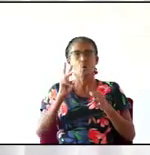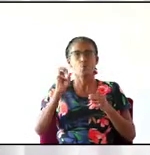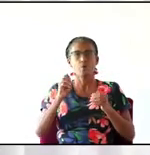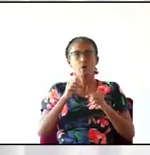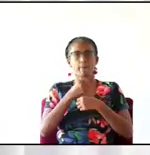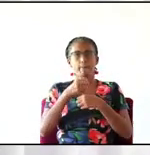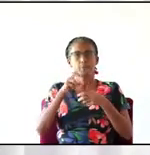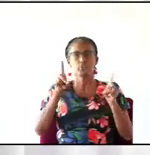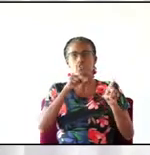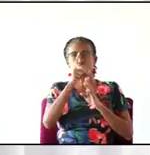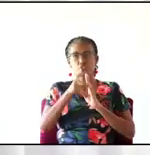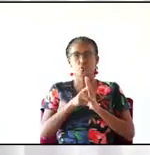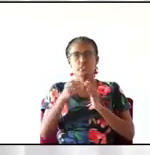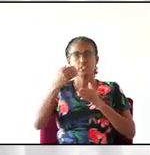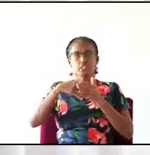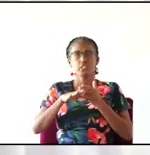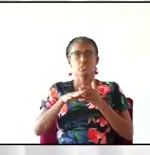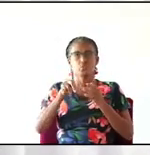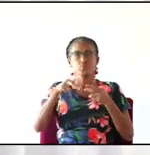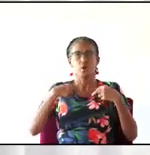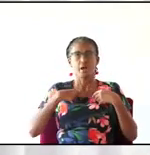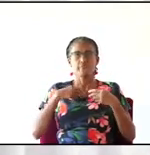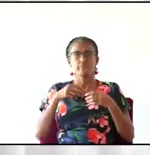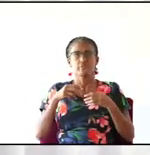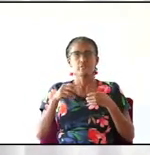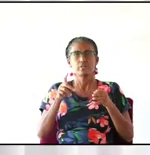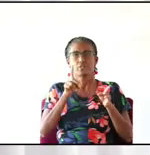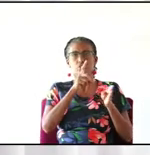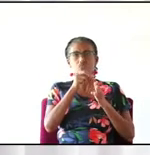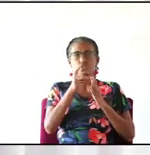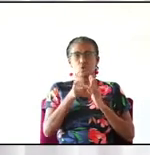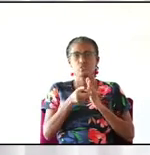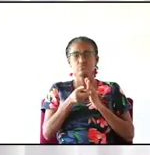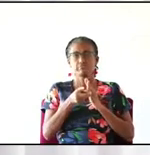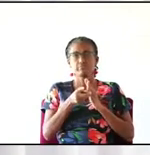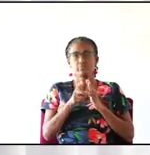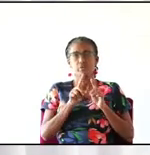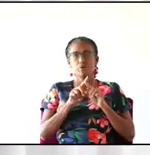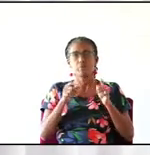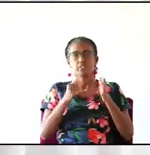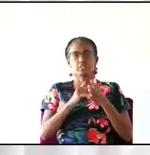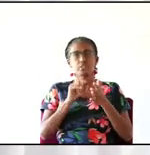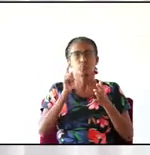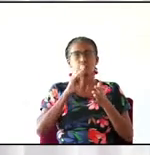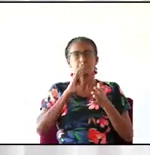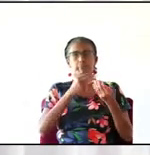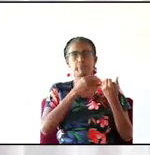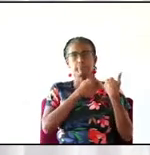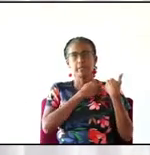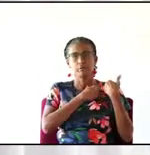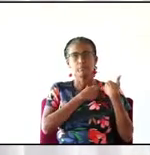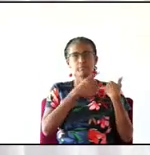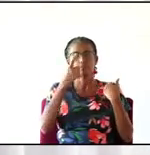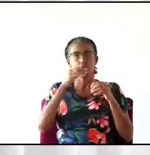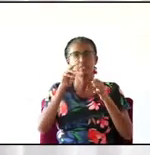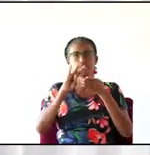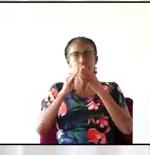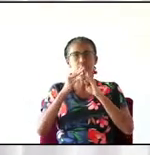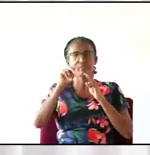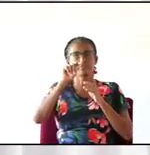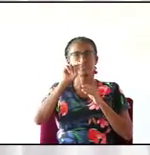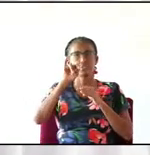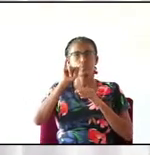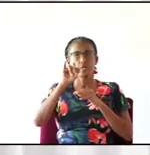would have repented long ago, sitting in sackcloth and ashes. But it will be more bearable for Tyre